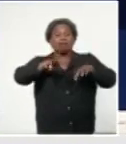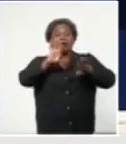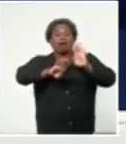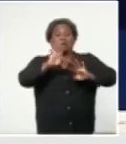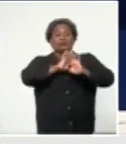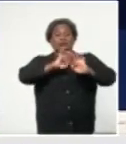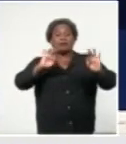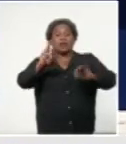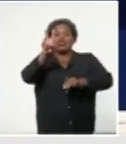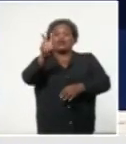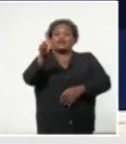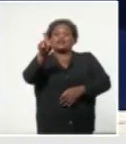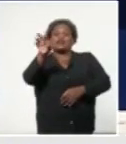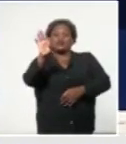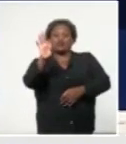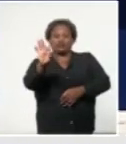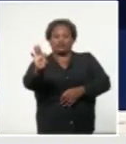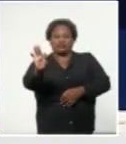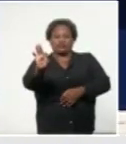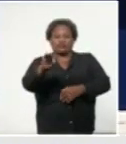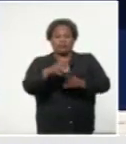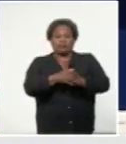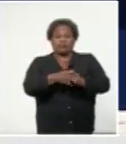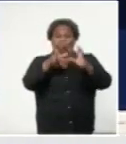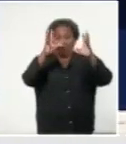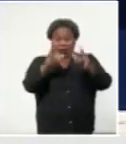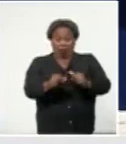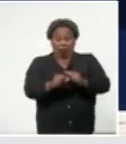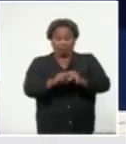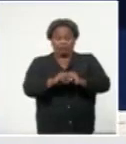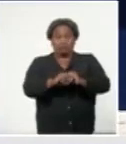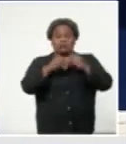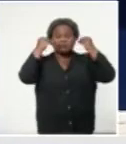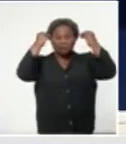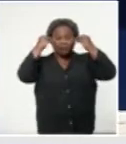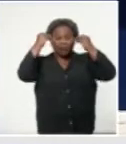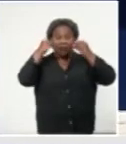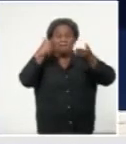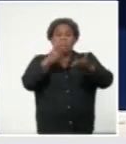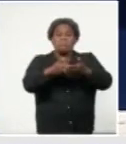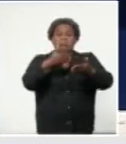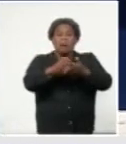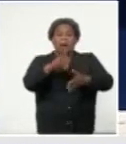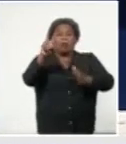Civil Defense Laboratory, 218 samples.